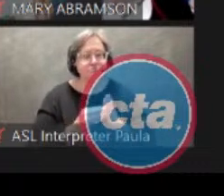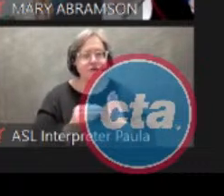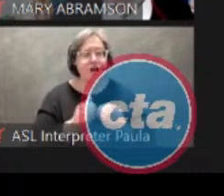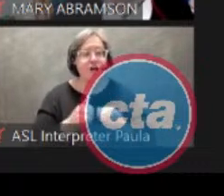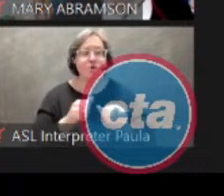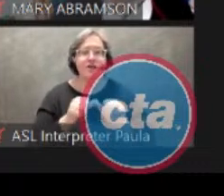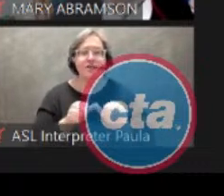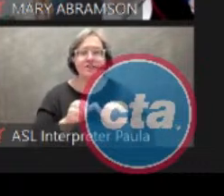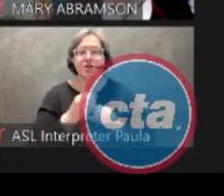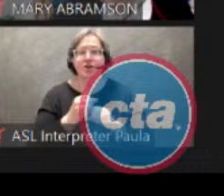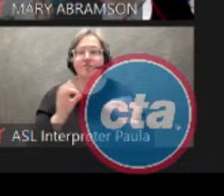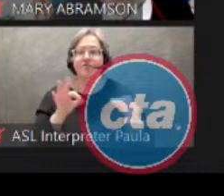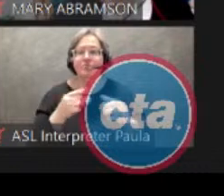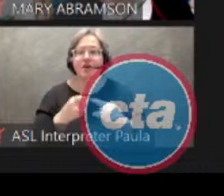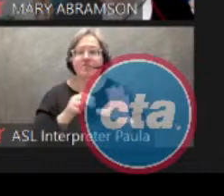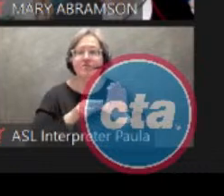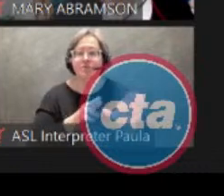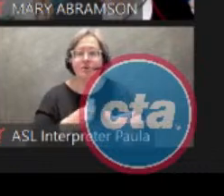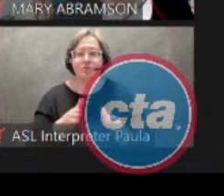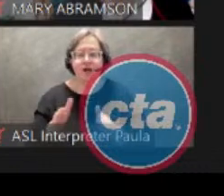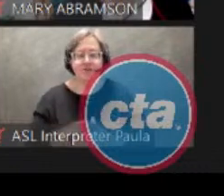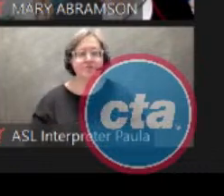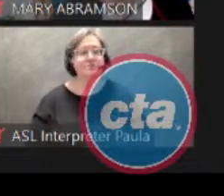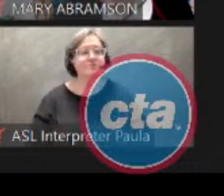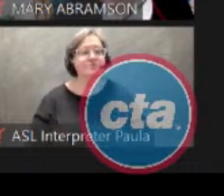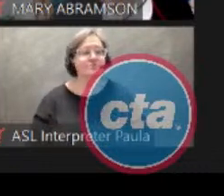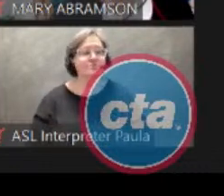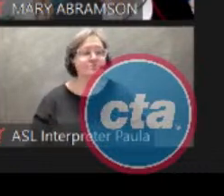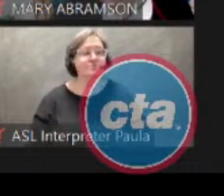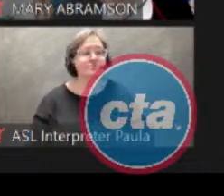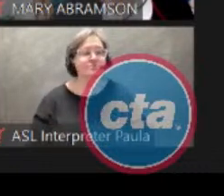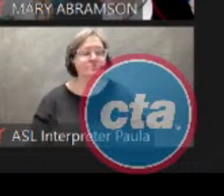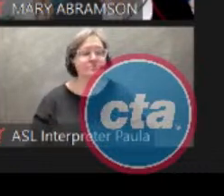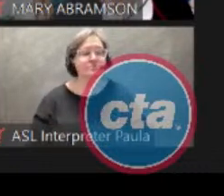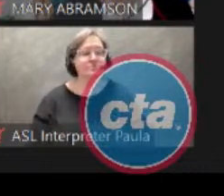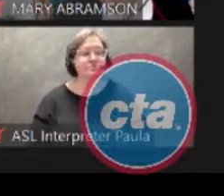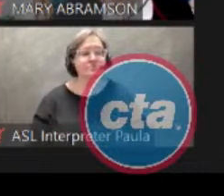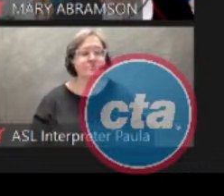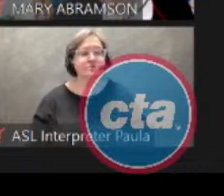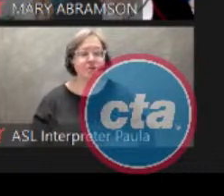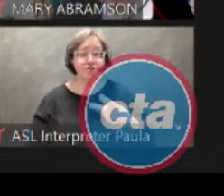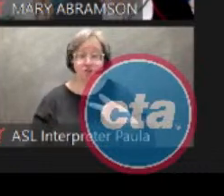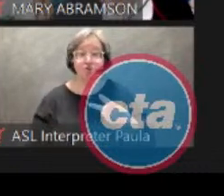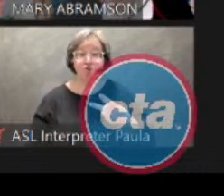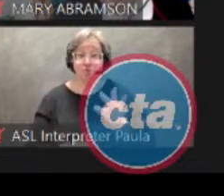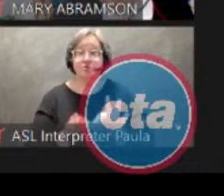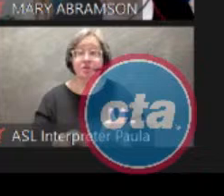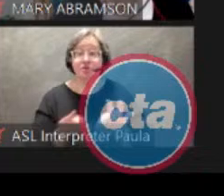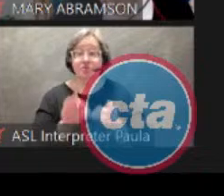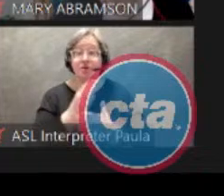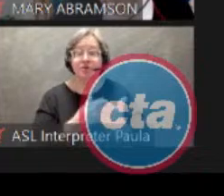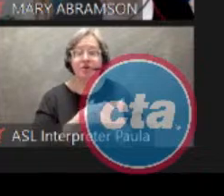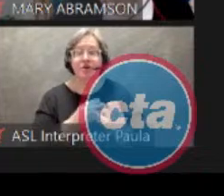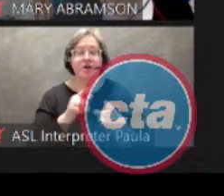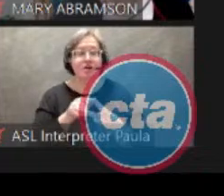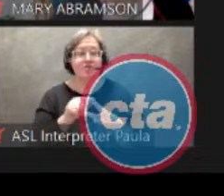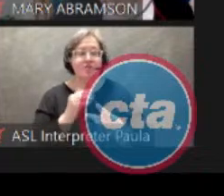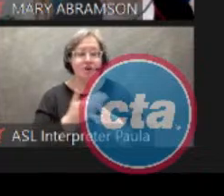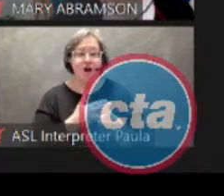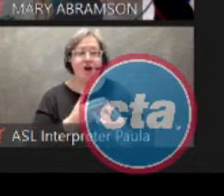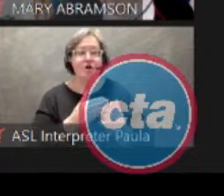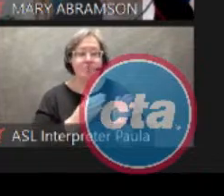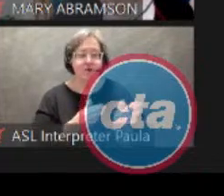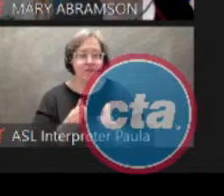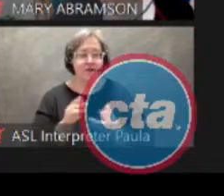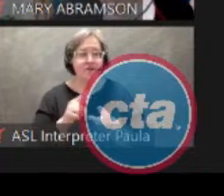feedback from our riders. Very quickly, there are two main components of the Better Streets for Bus plan. There's the